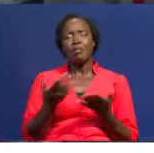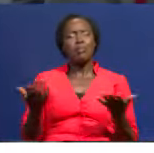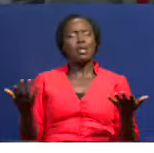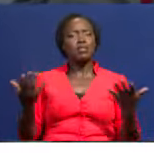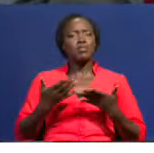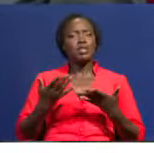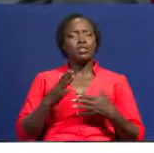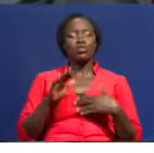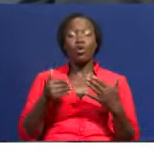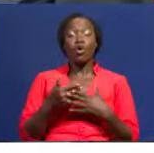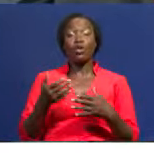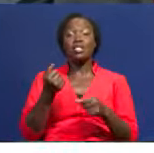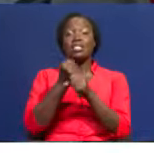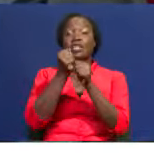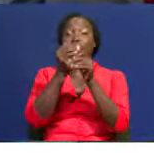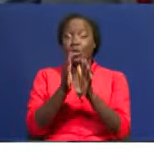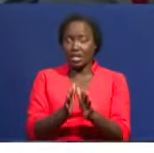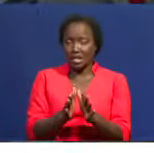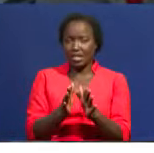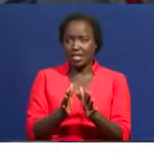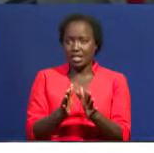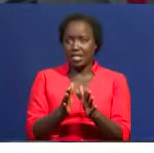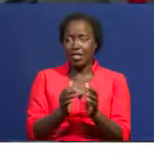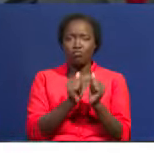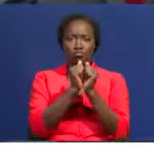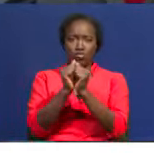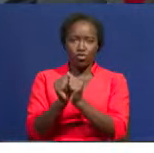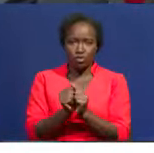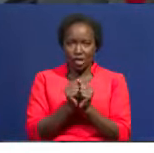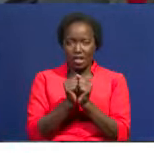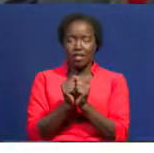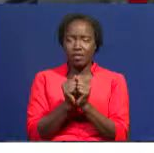all the stakeholders together.